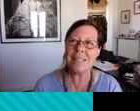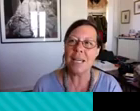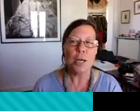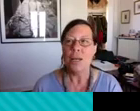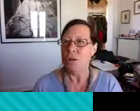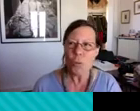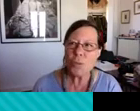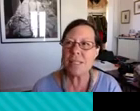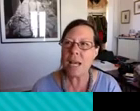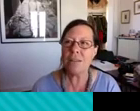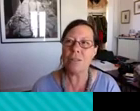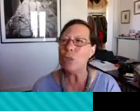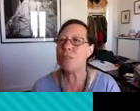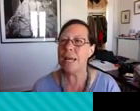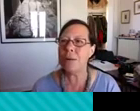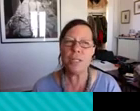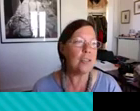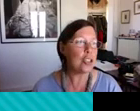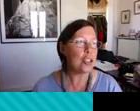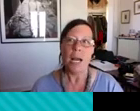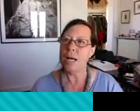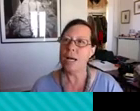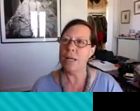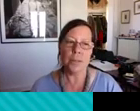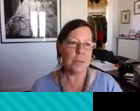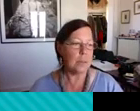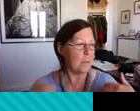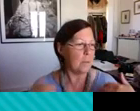this? Use this kind of loose language,